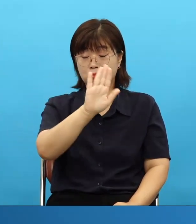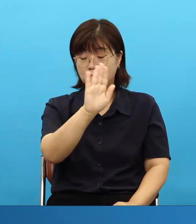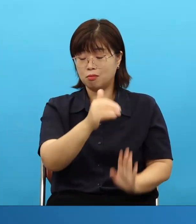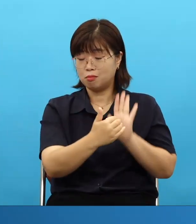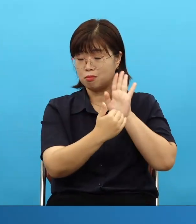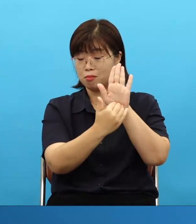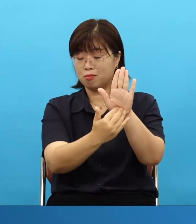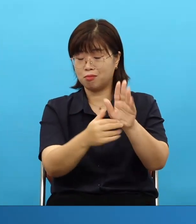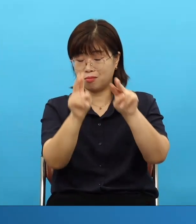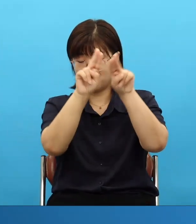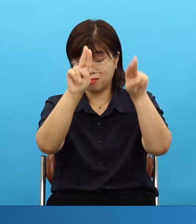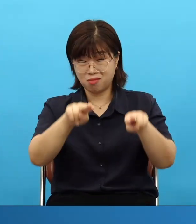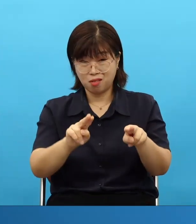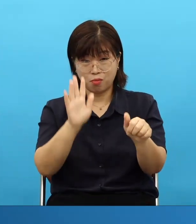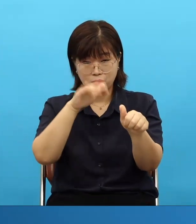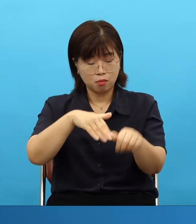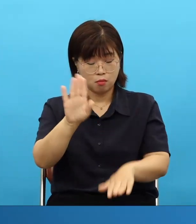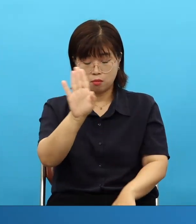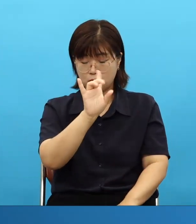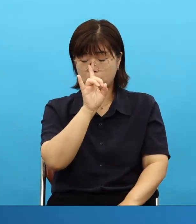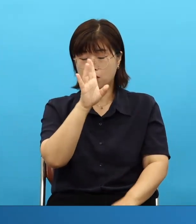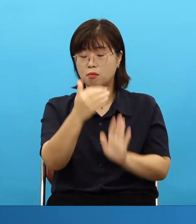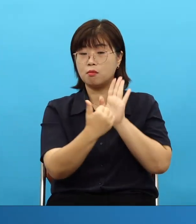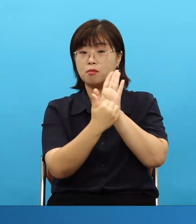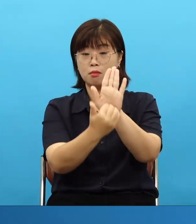like Reverend Chu Gi-chul said no.